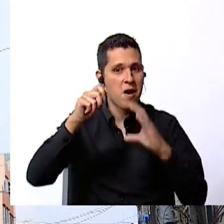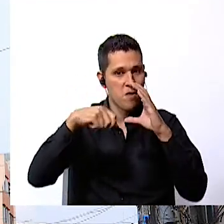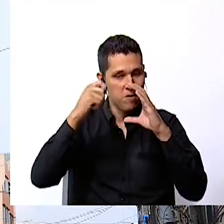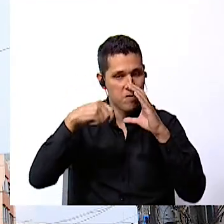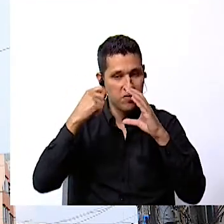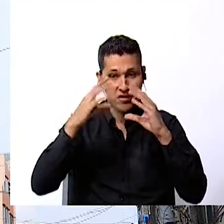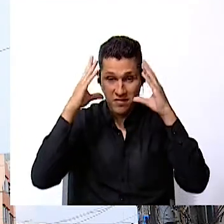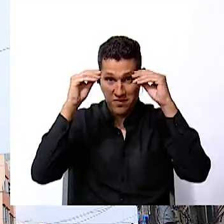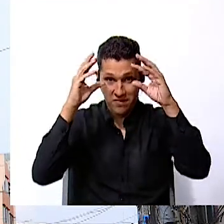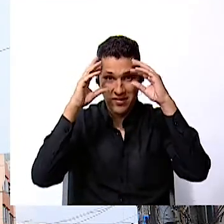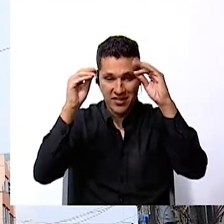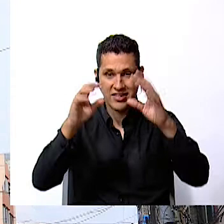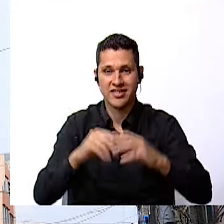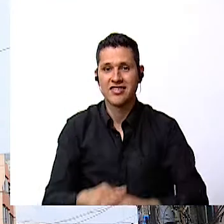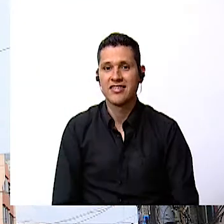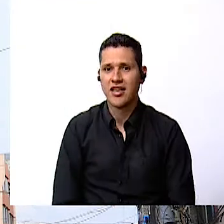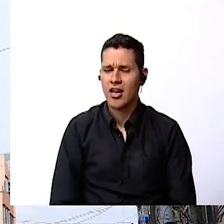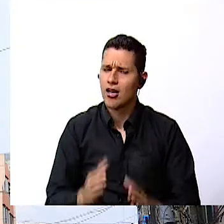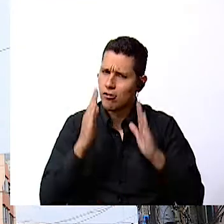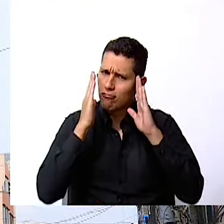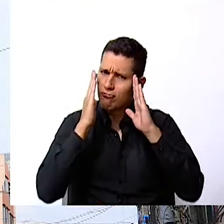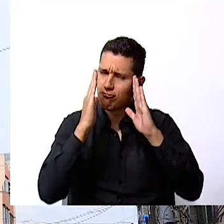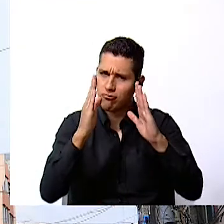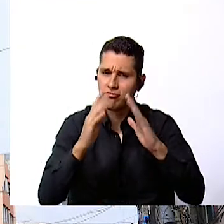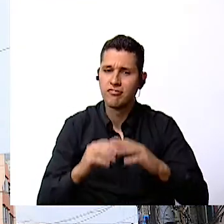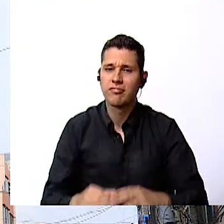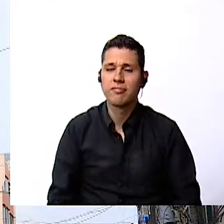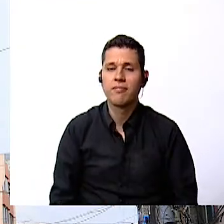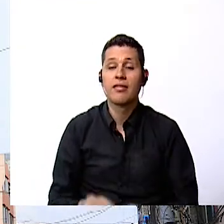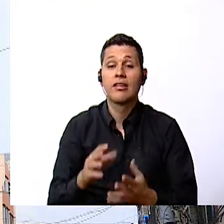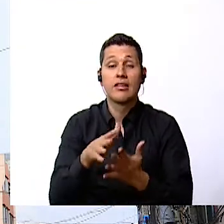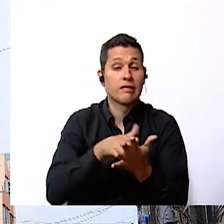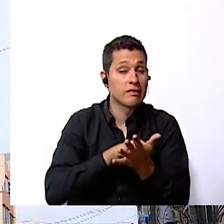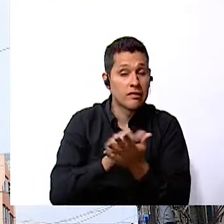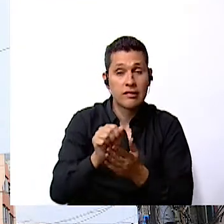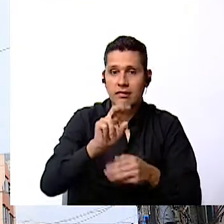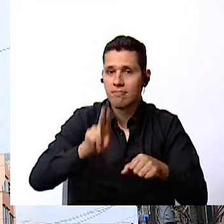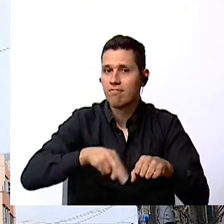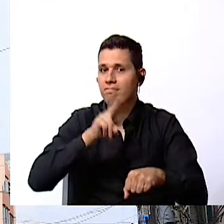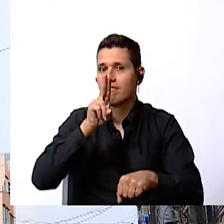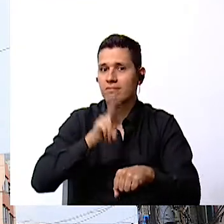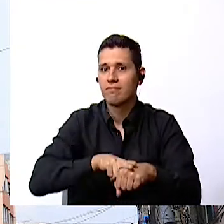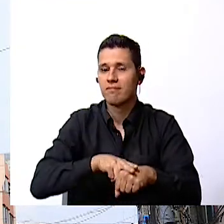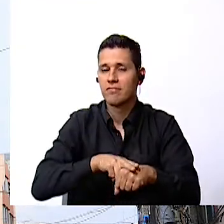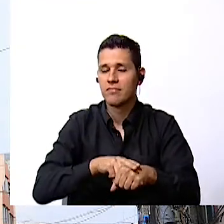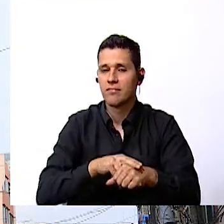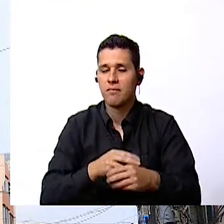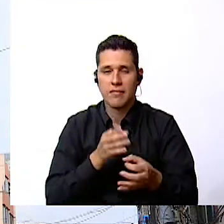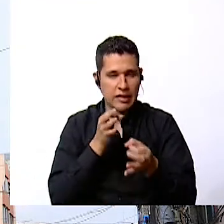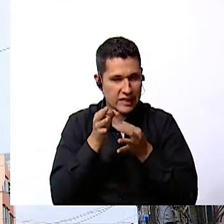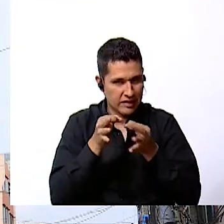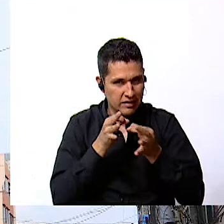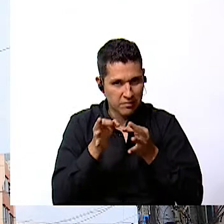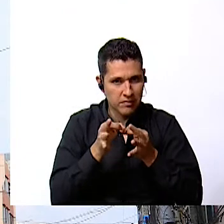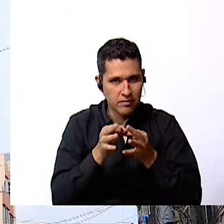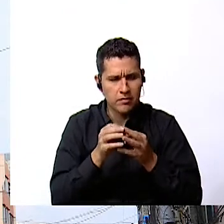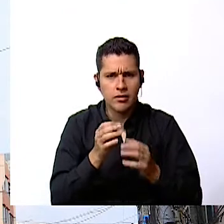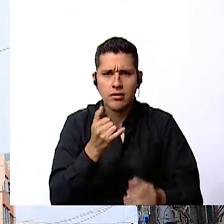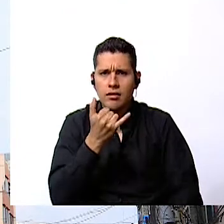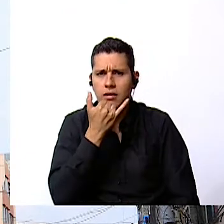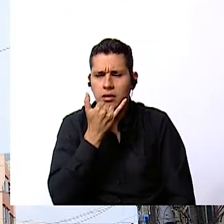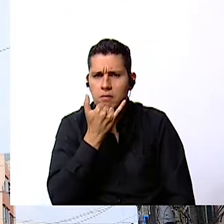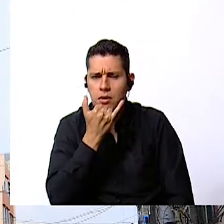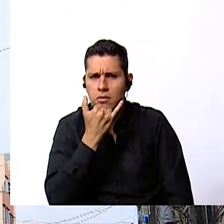UNICEF and pay attention to the natural disaster she's going to describe. What happened during